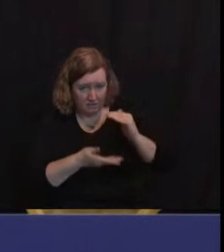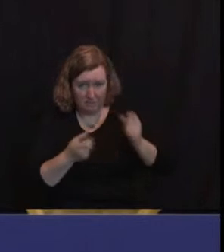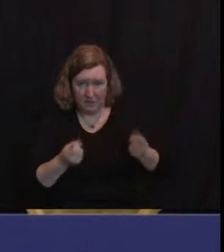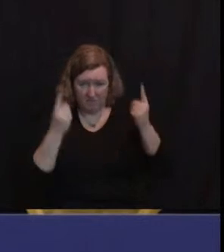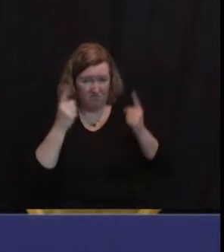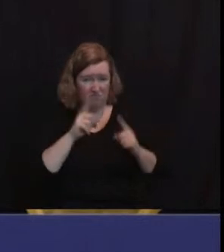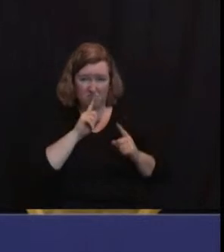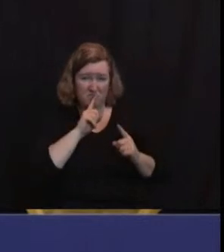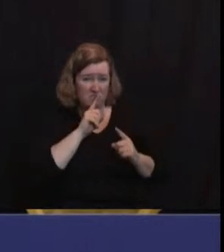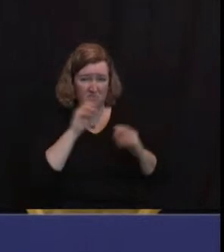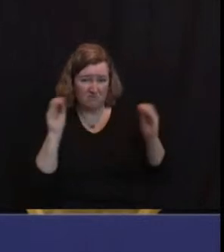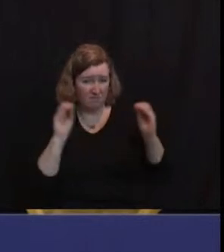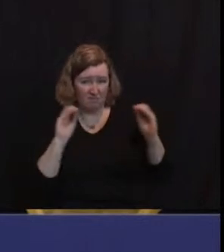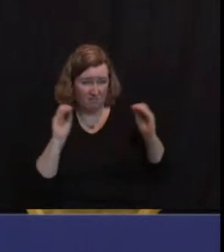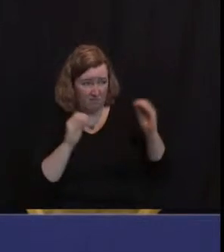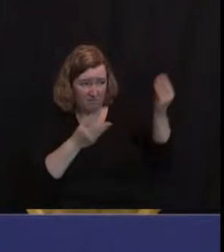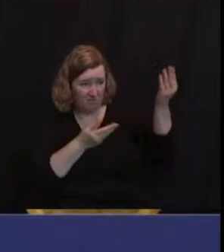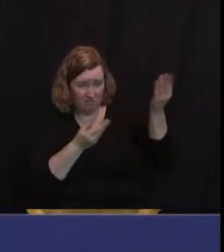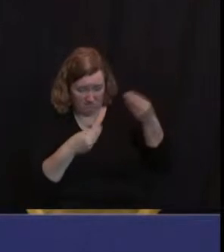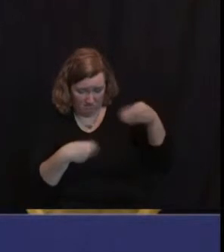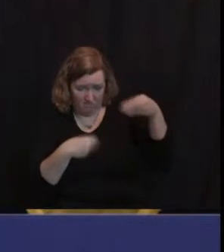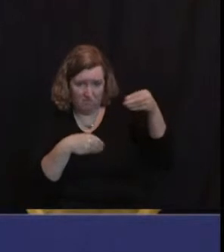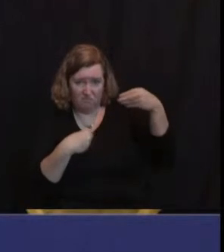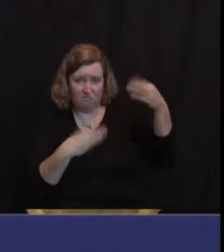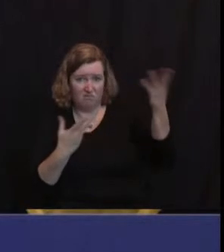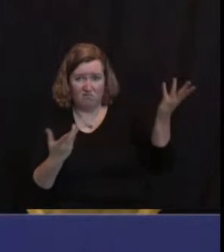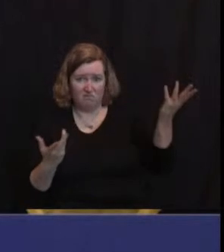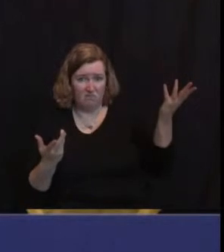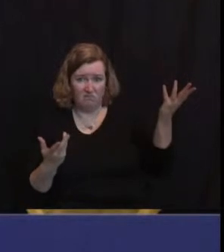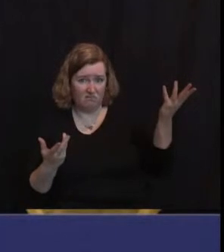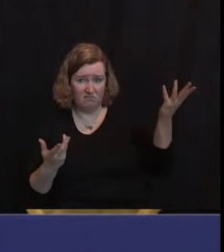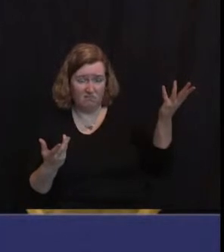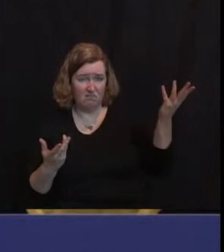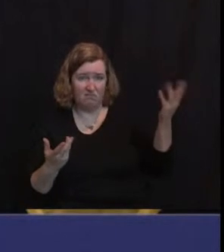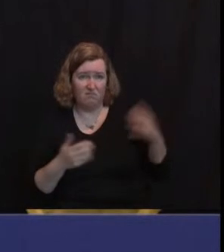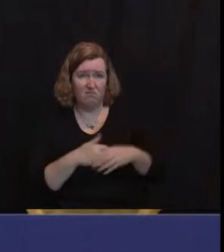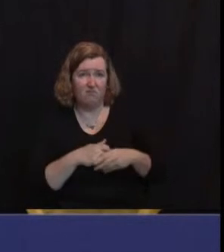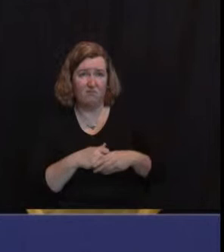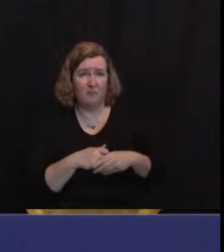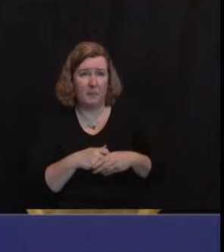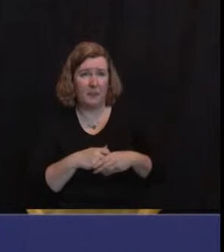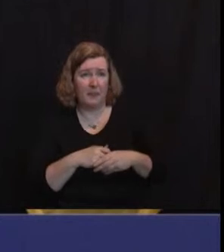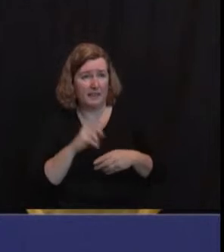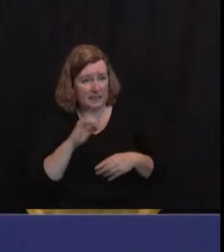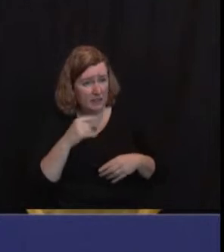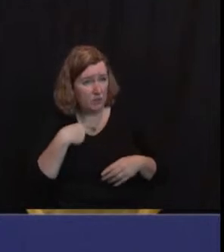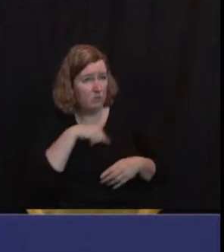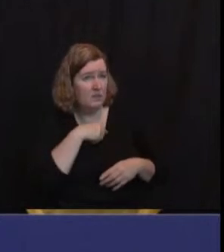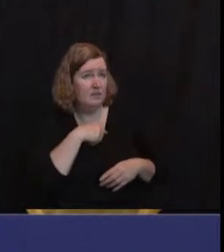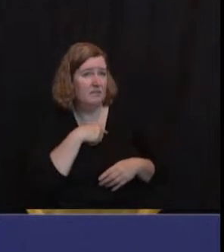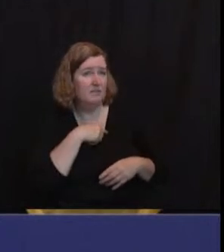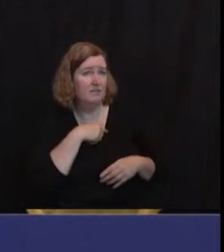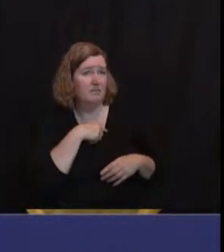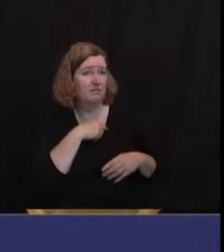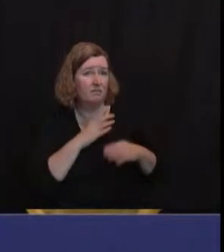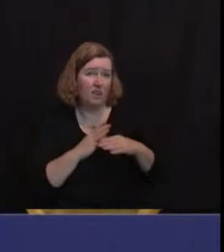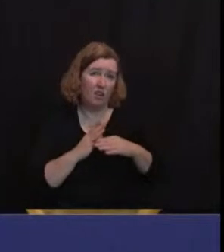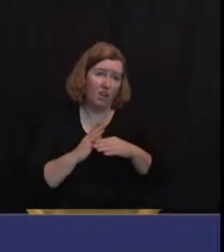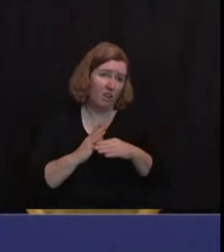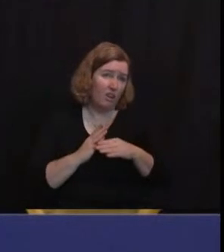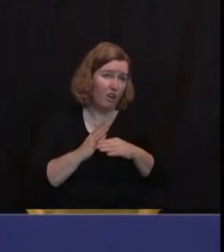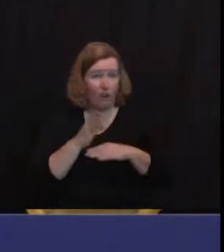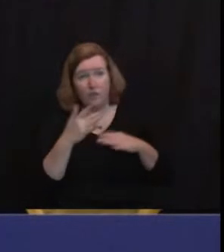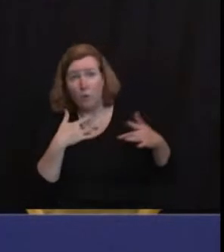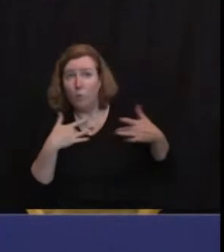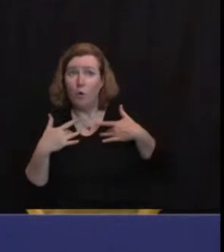Tell that we overstated the impact of the pandemic to any of the 2 million people who lost their